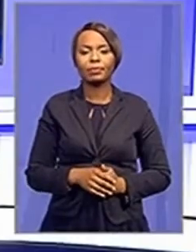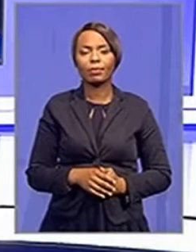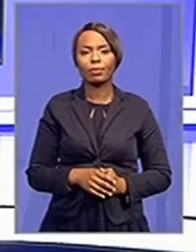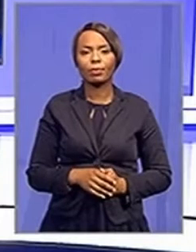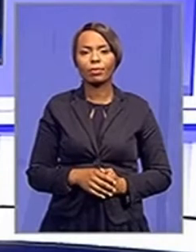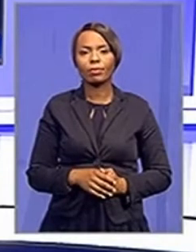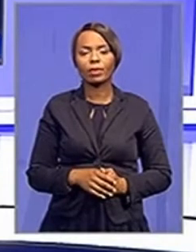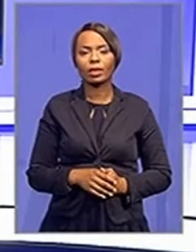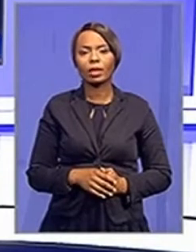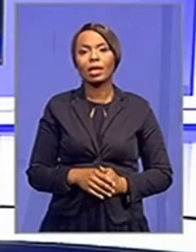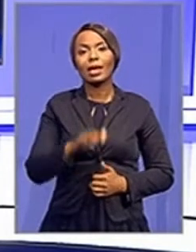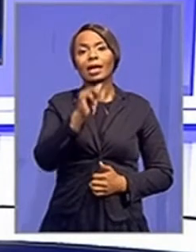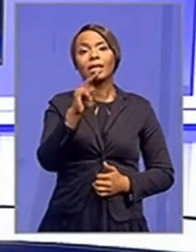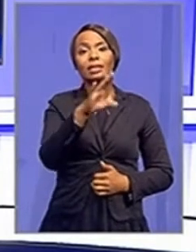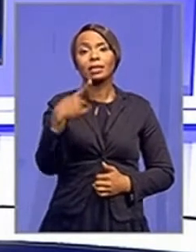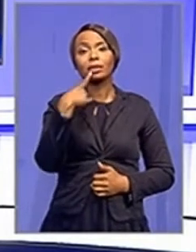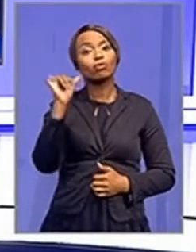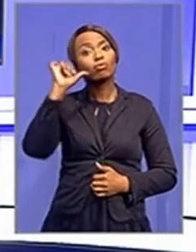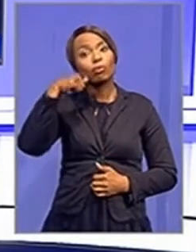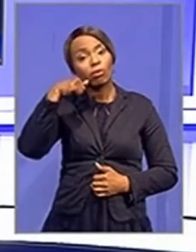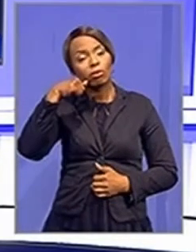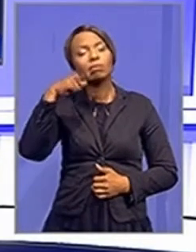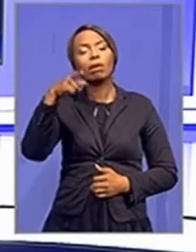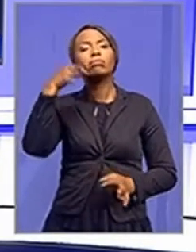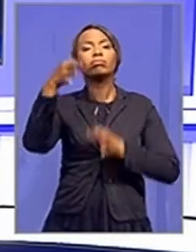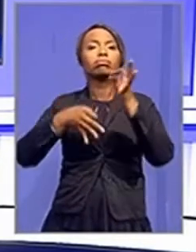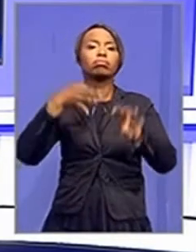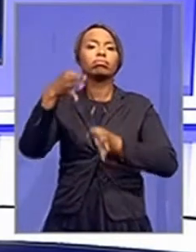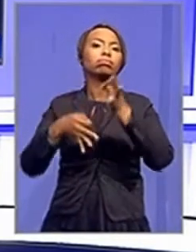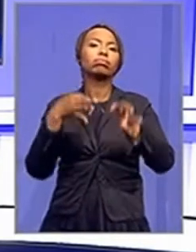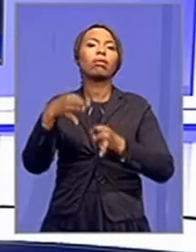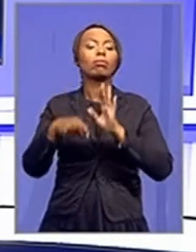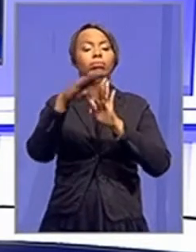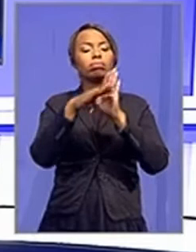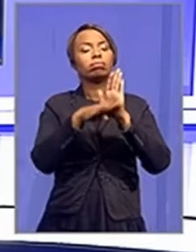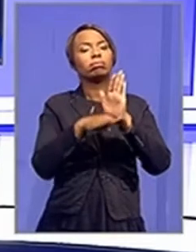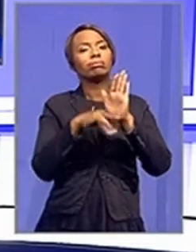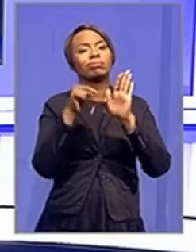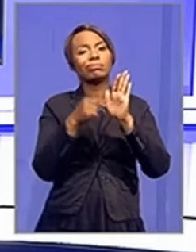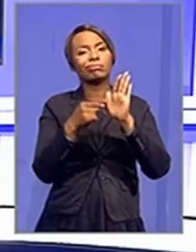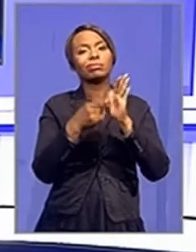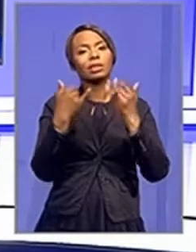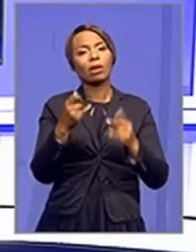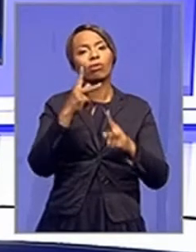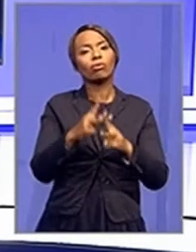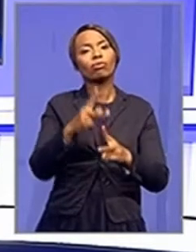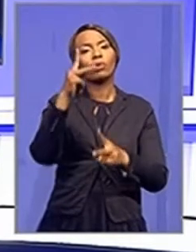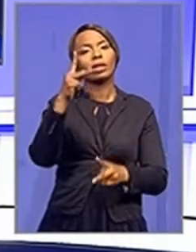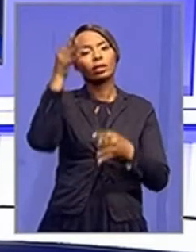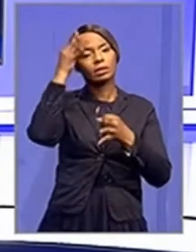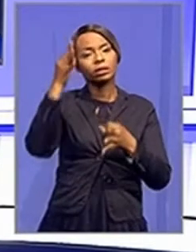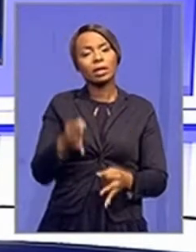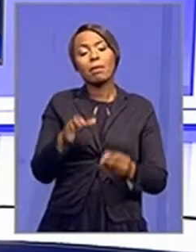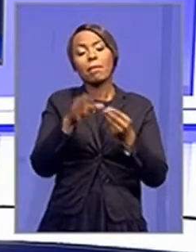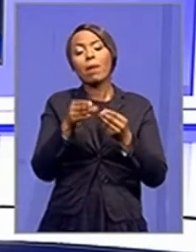Ka go le lengwe ANC re go sasa e tla hlalosa ka botlalo lenano la go tsenya tirišong sephetho sa yona se re maloko a latofatšwago